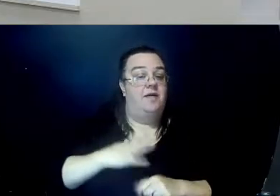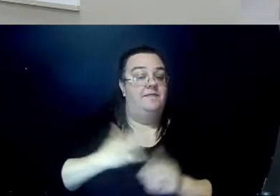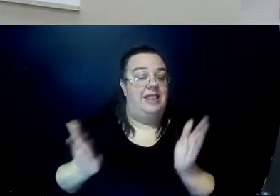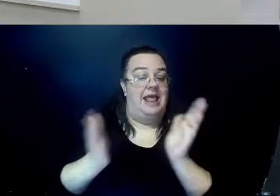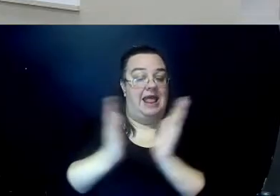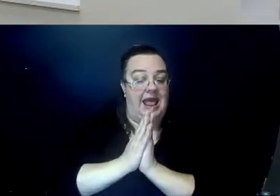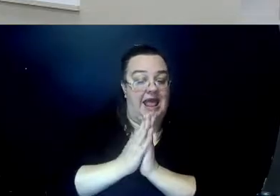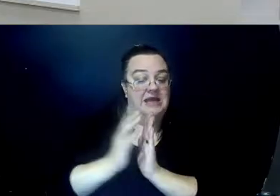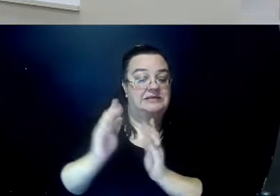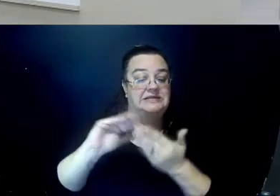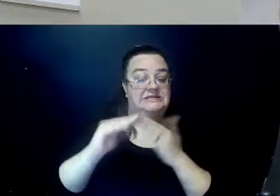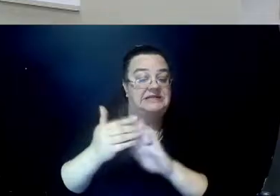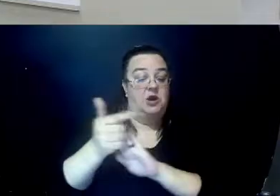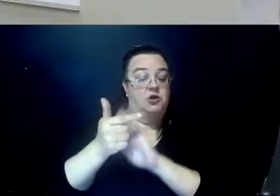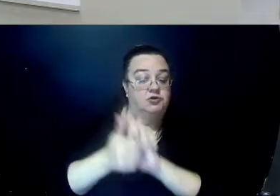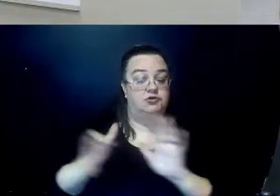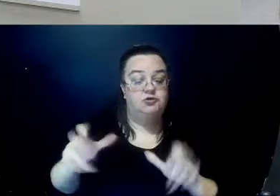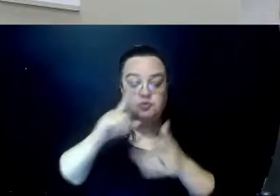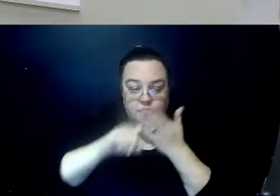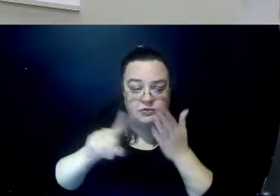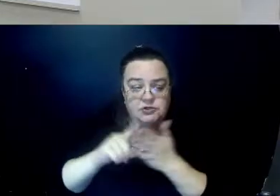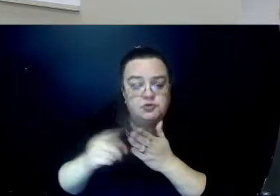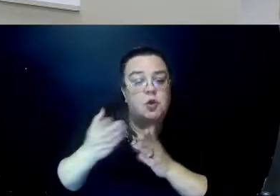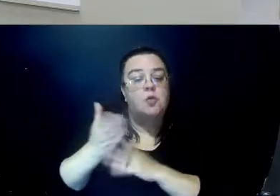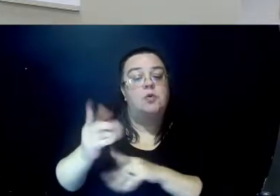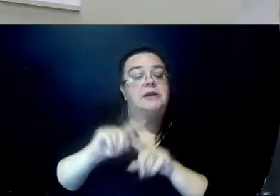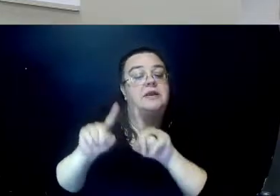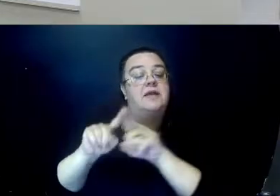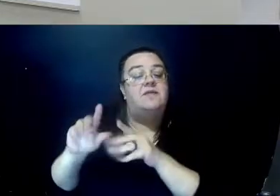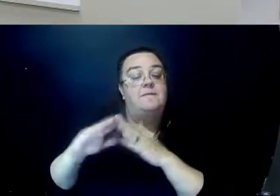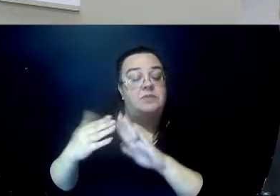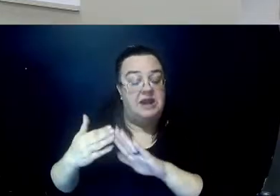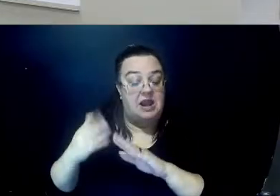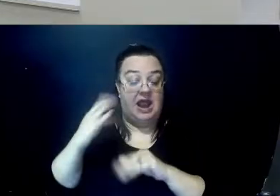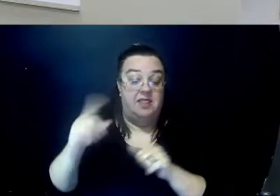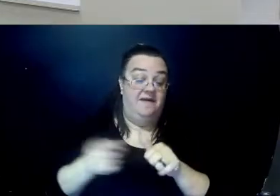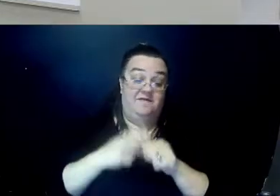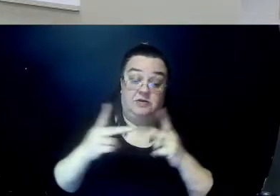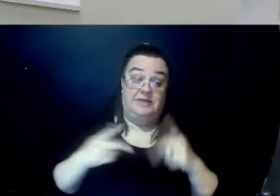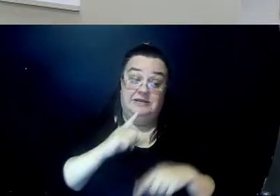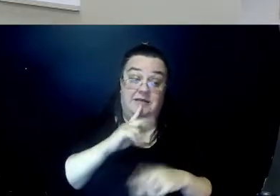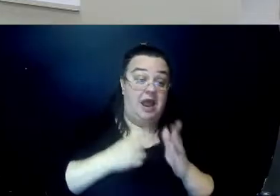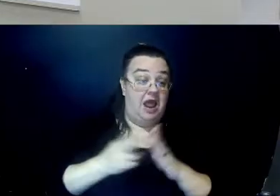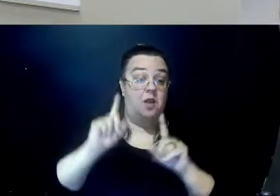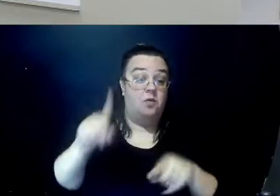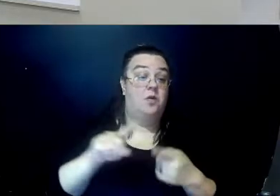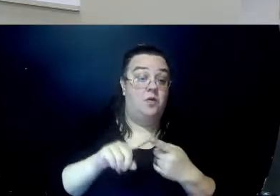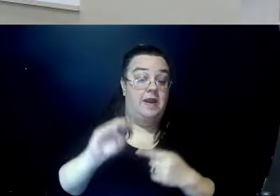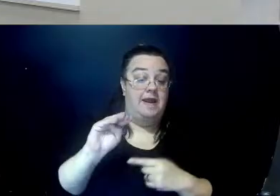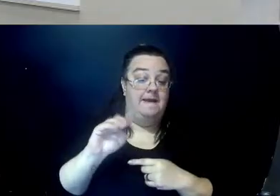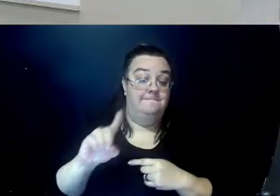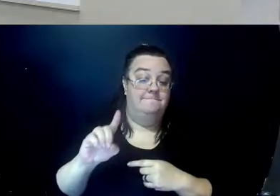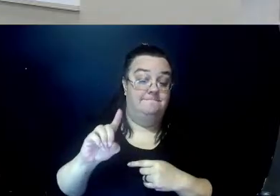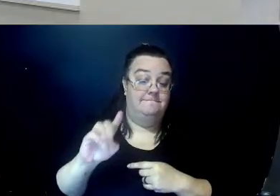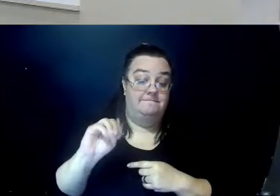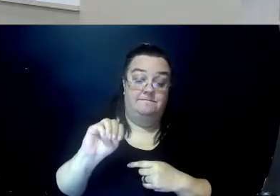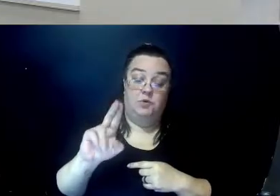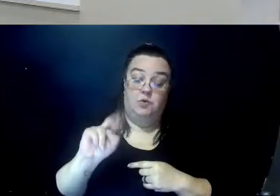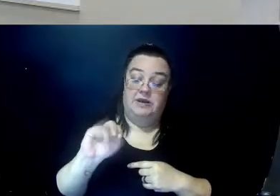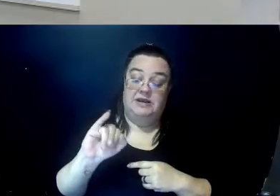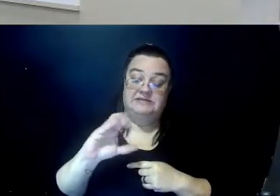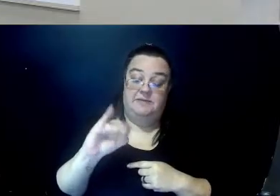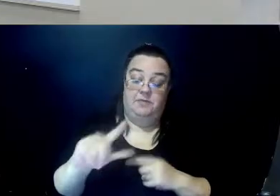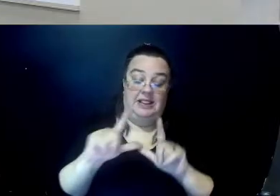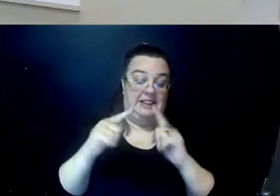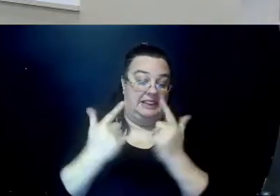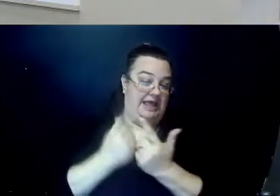do the research across municipalities on this. And the first place that I would go, quite honestly, would be the Maryland Municipal League for assistance on this.